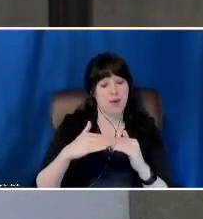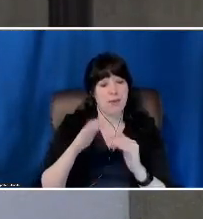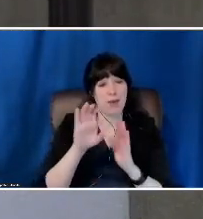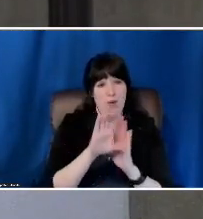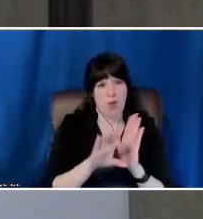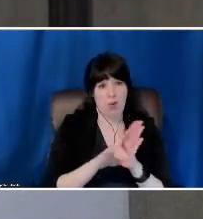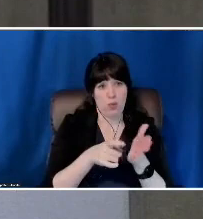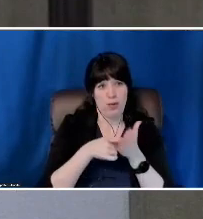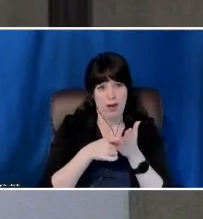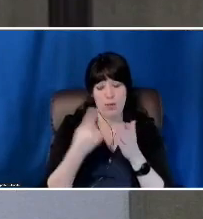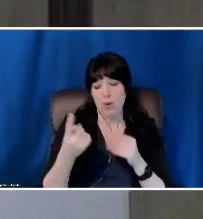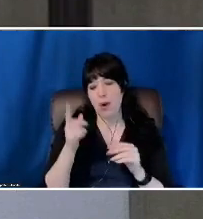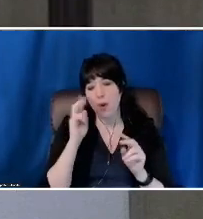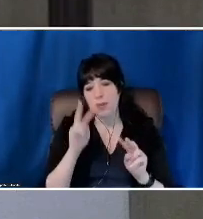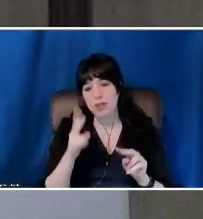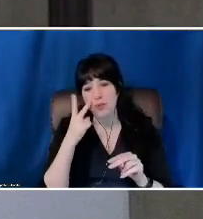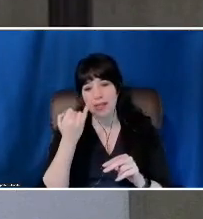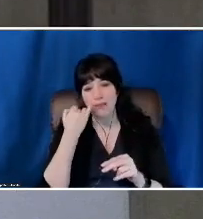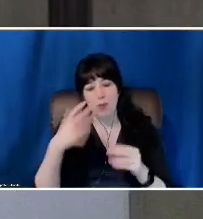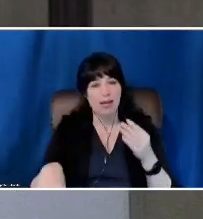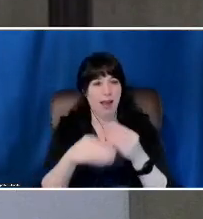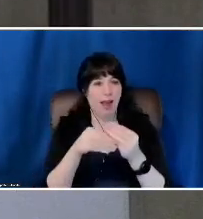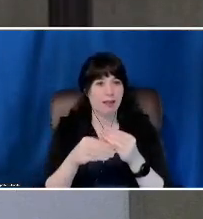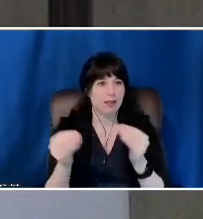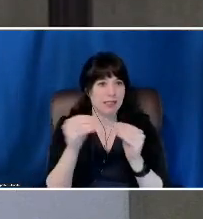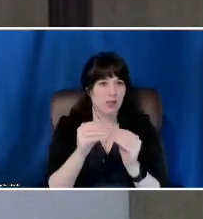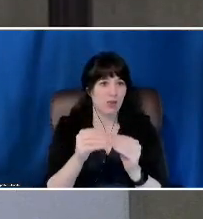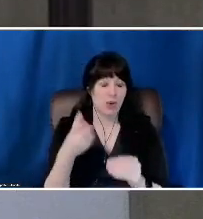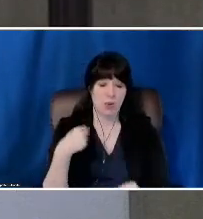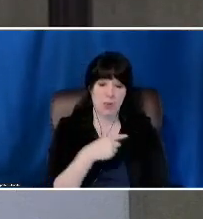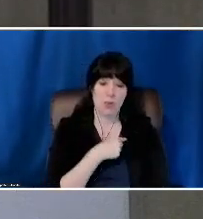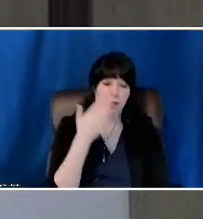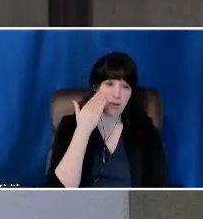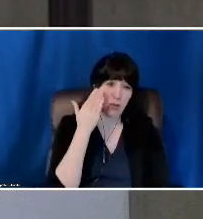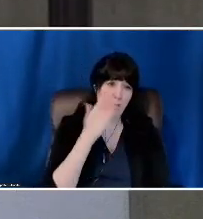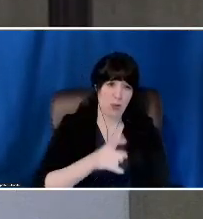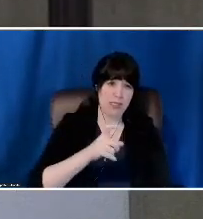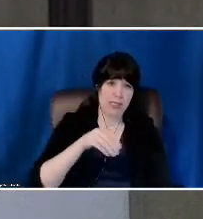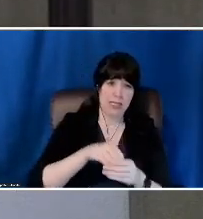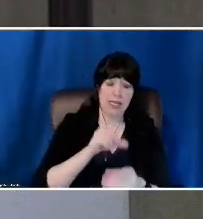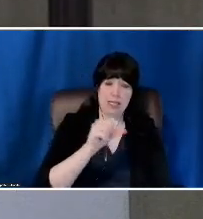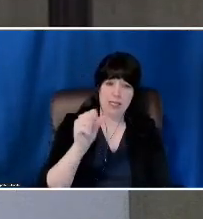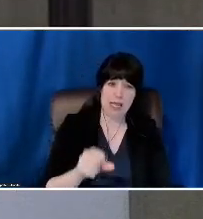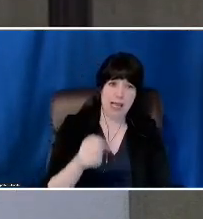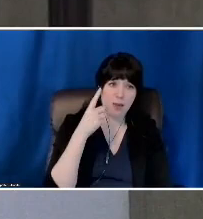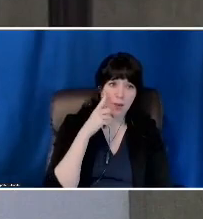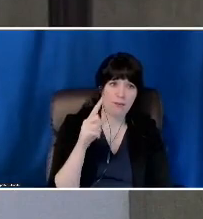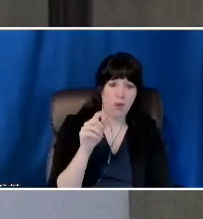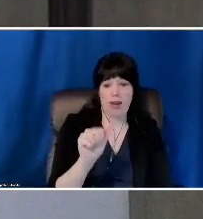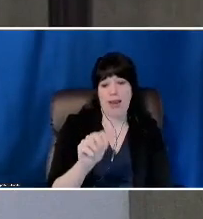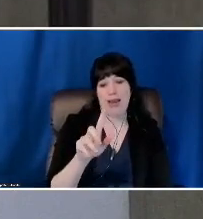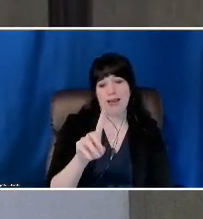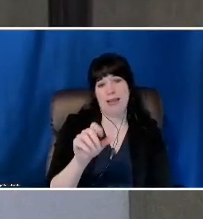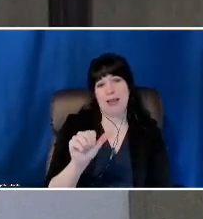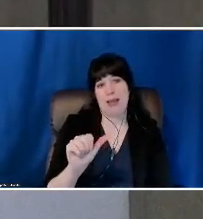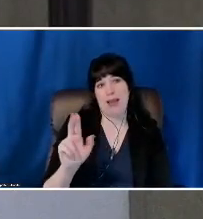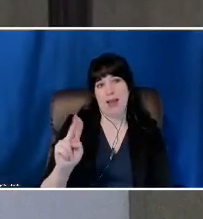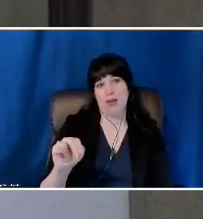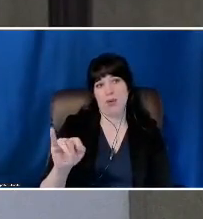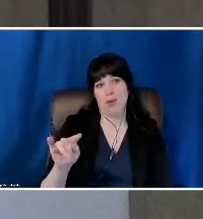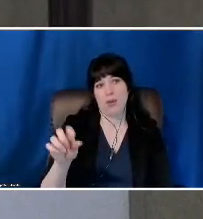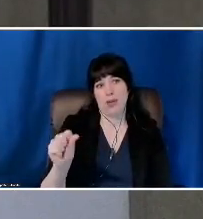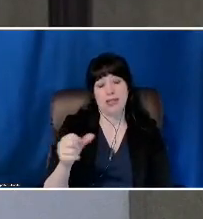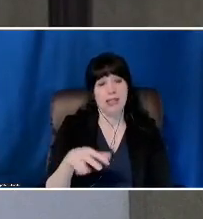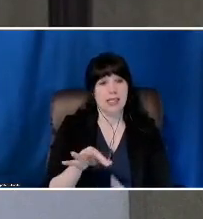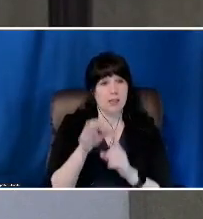we can add additional. But I can tell you that we knew there was a need in Salem for ADA units, and especially